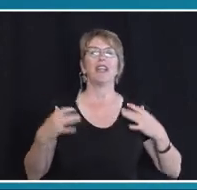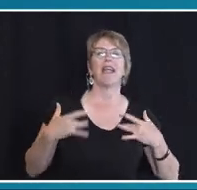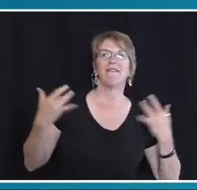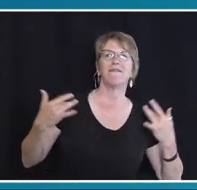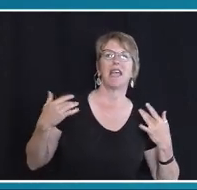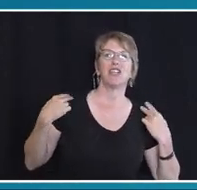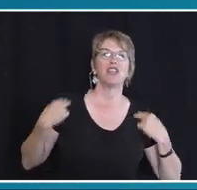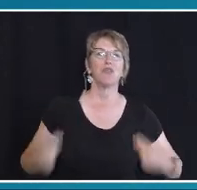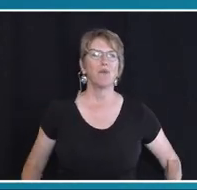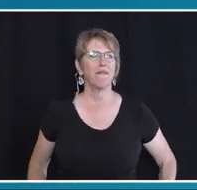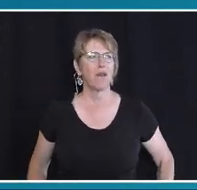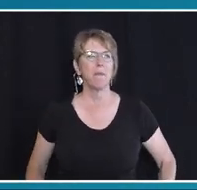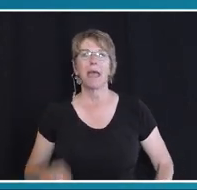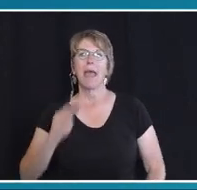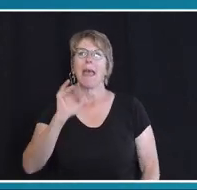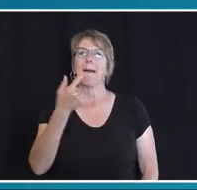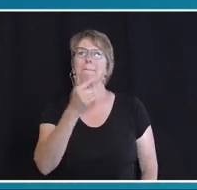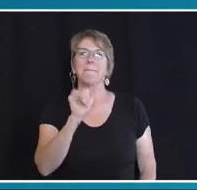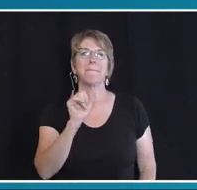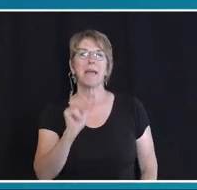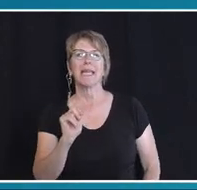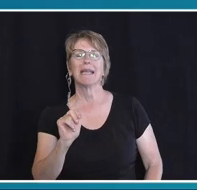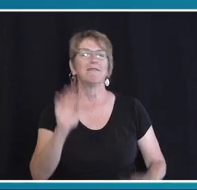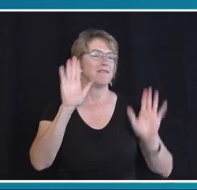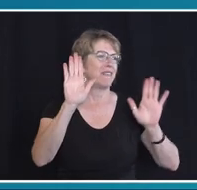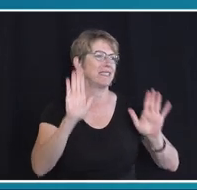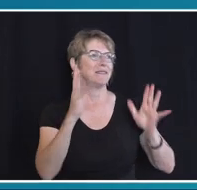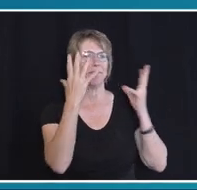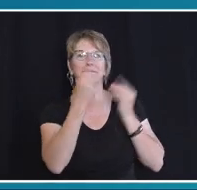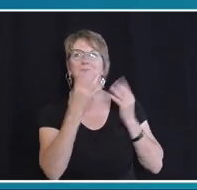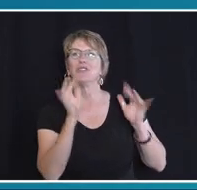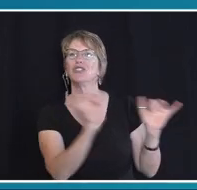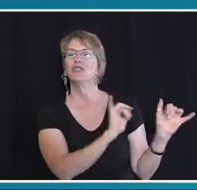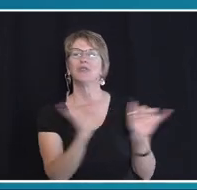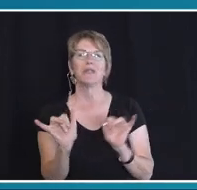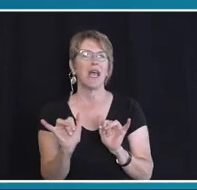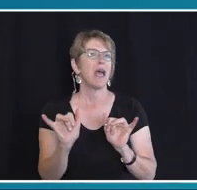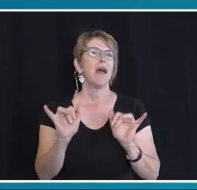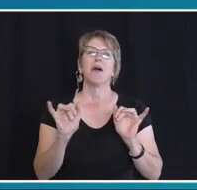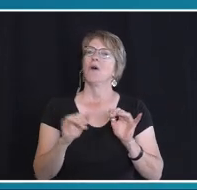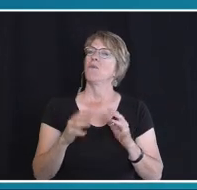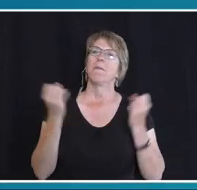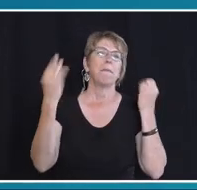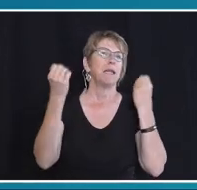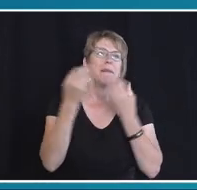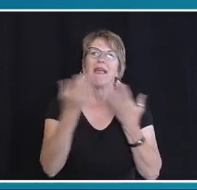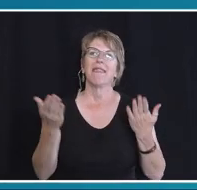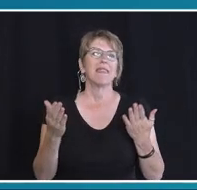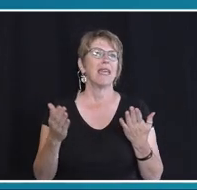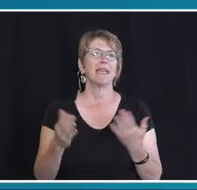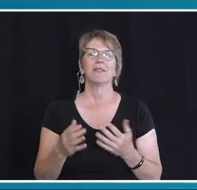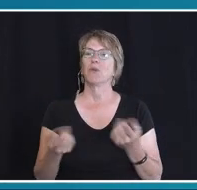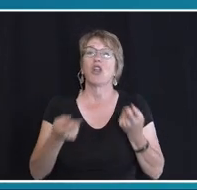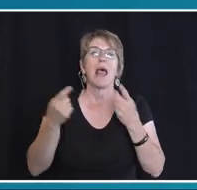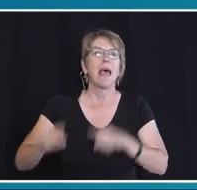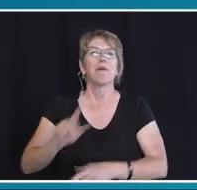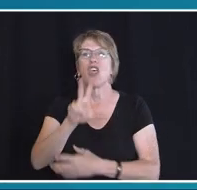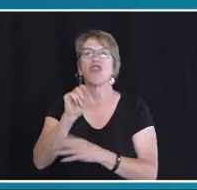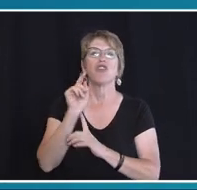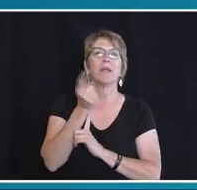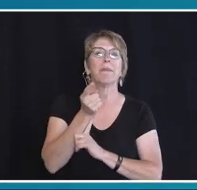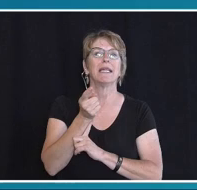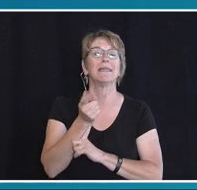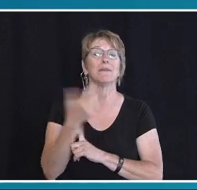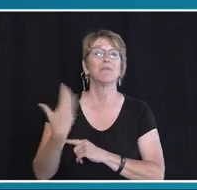team uniform. Megan, you look fabulous. I am so excited about all the great things we're packing into today's 30-minute